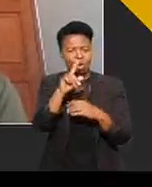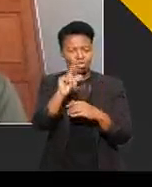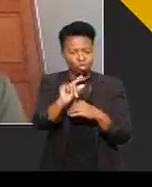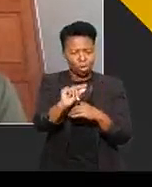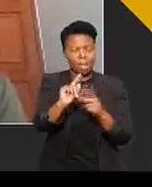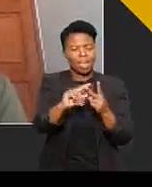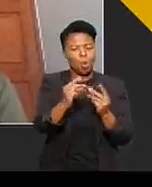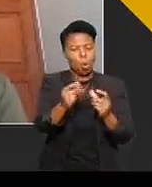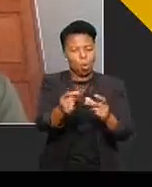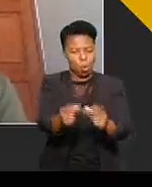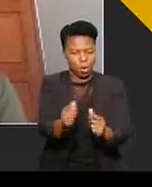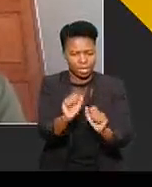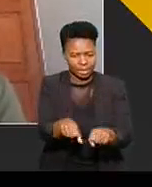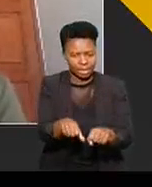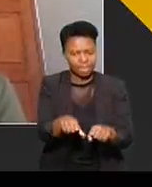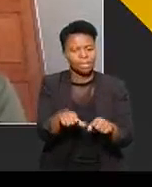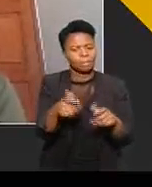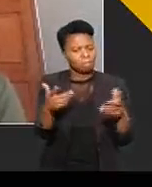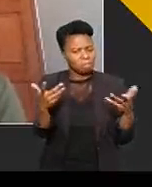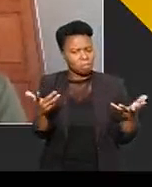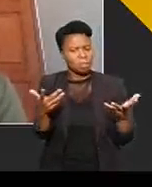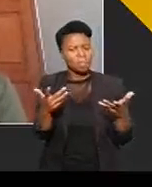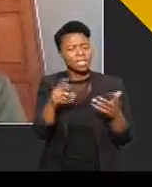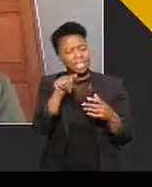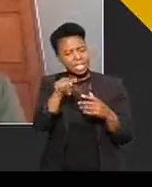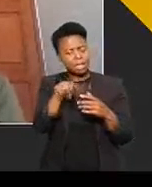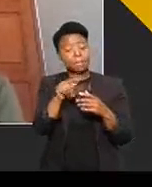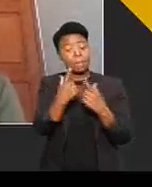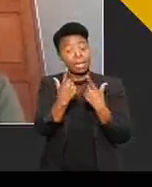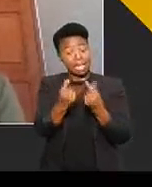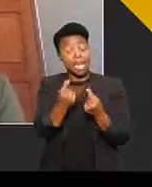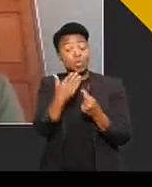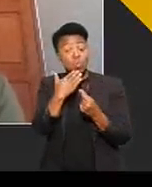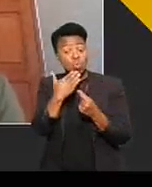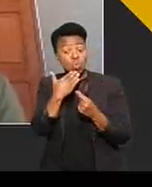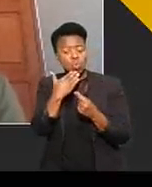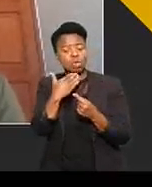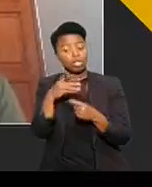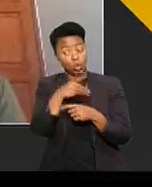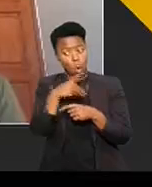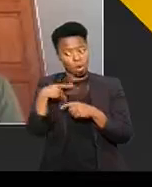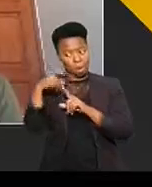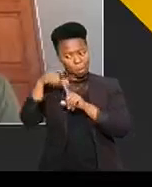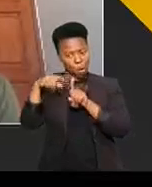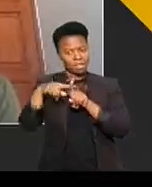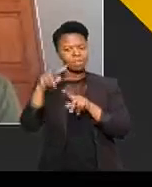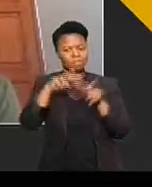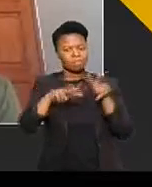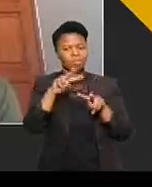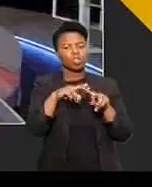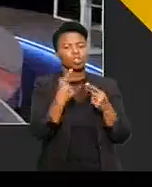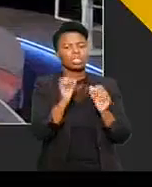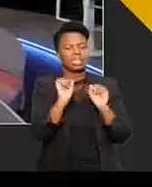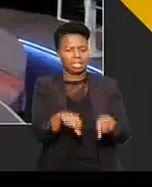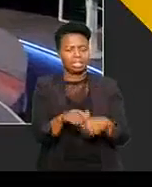a lot quicker. Oh, okay. However, I must stress, these must be done under the supervision of a healthcare practitioner. Okay. So